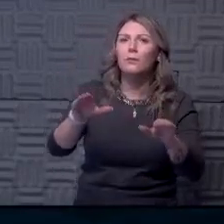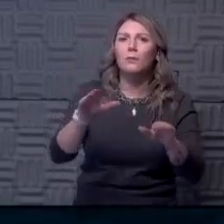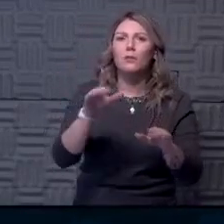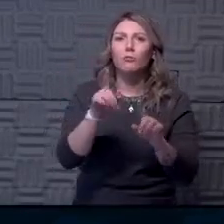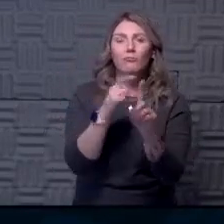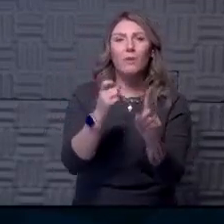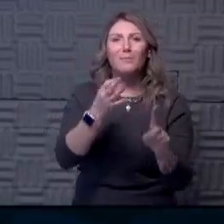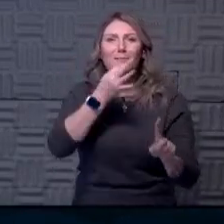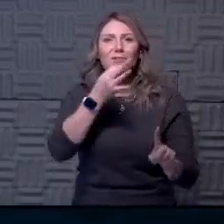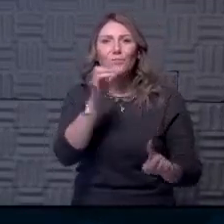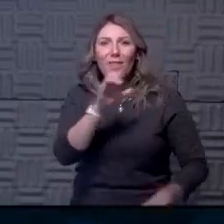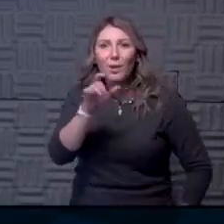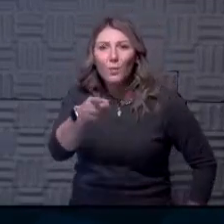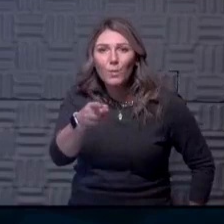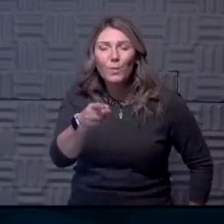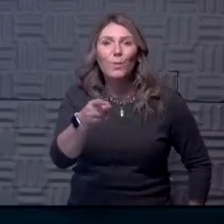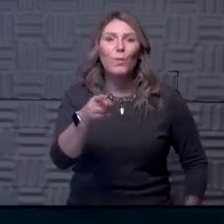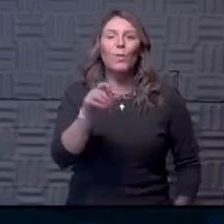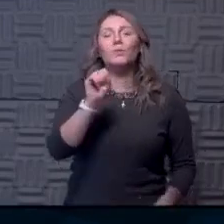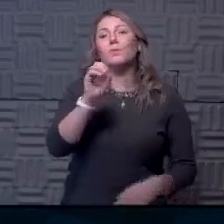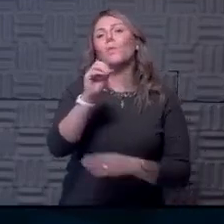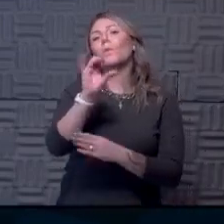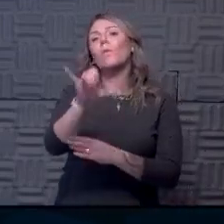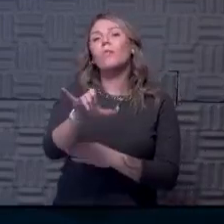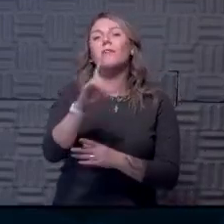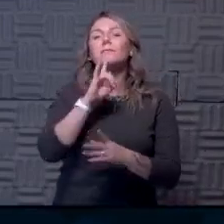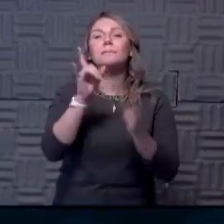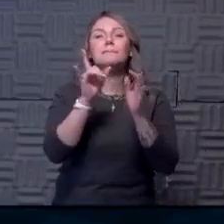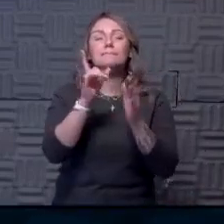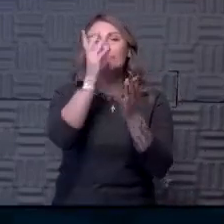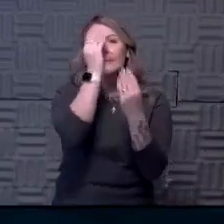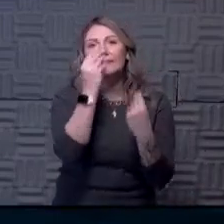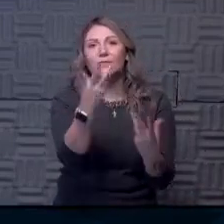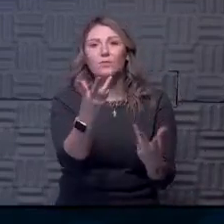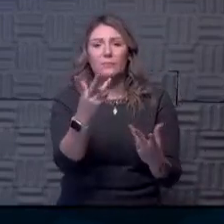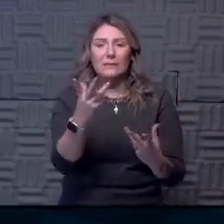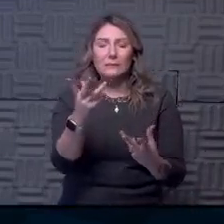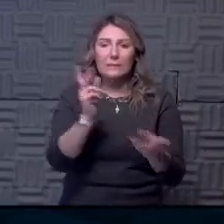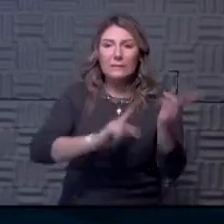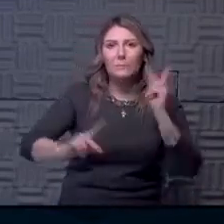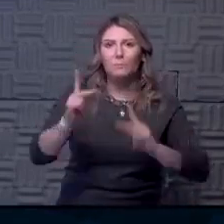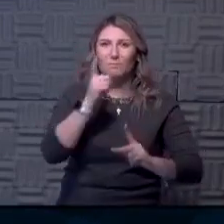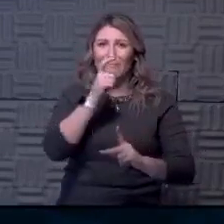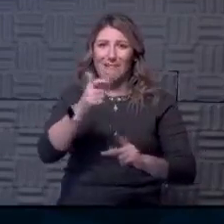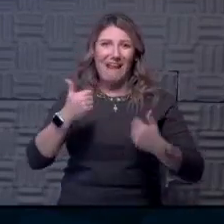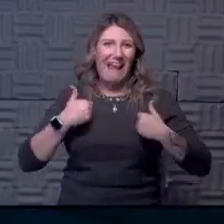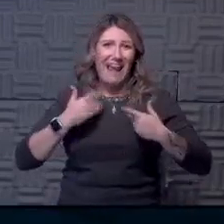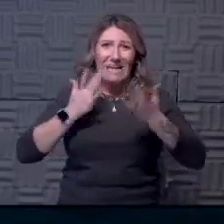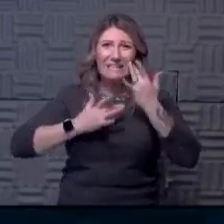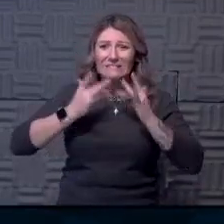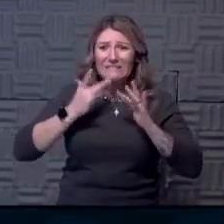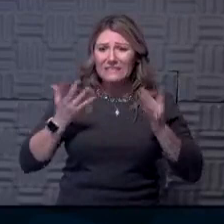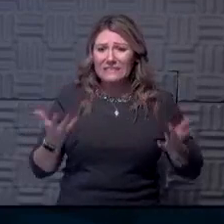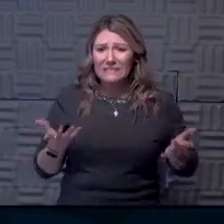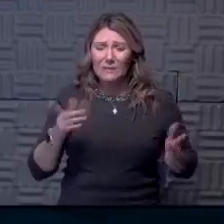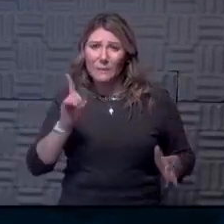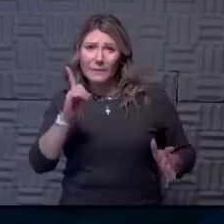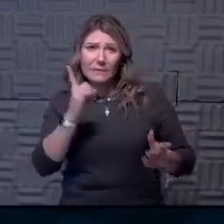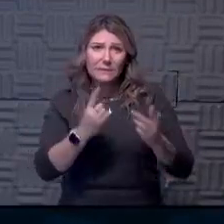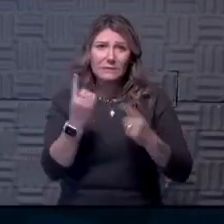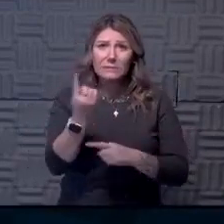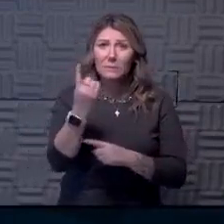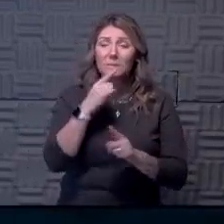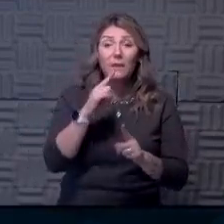expert like you, so that's the information that these people are lacking, where somebody can assure